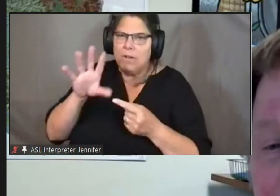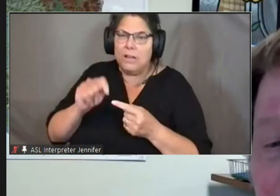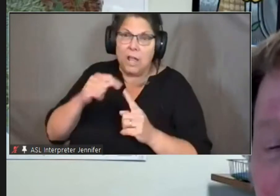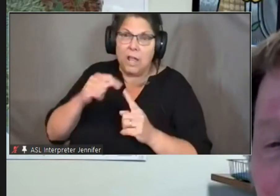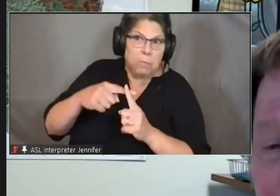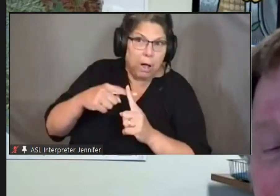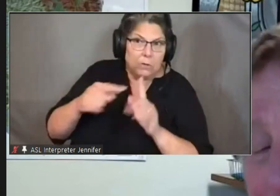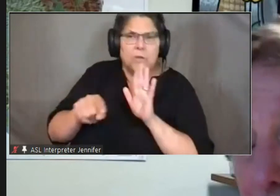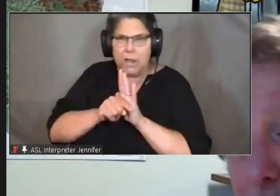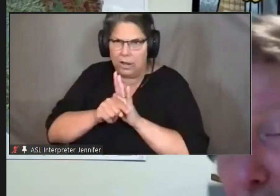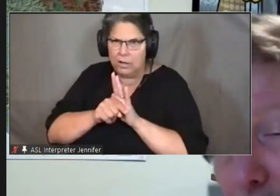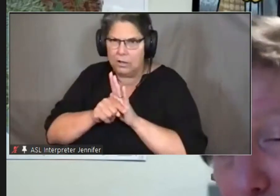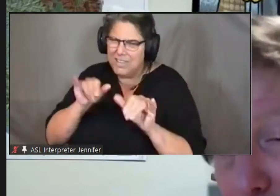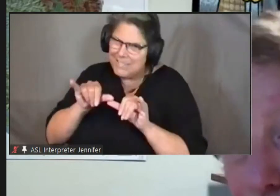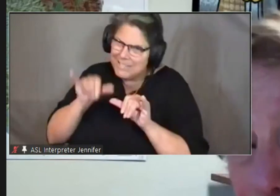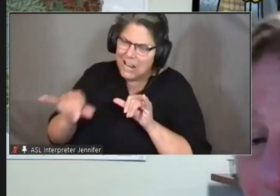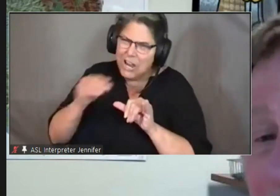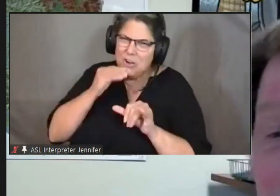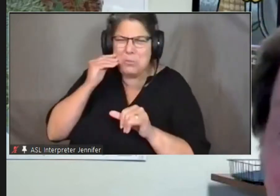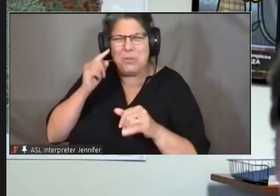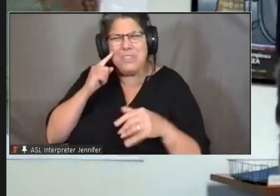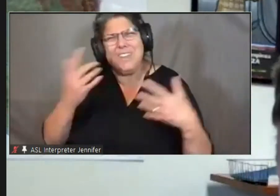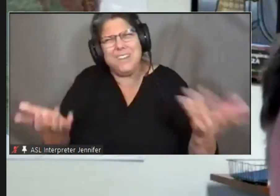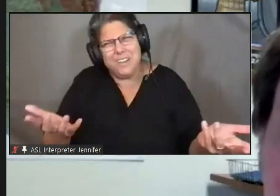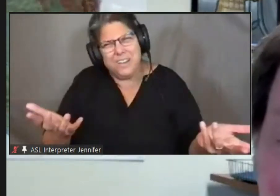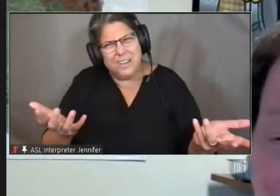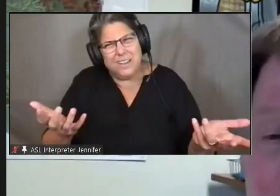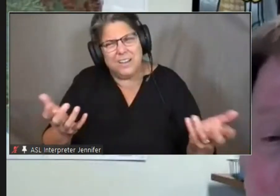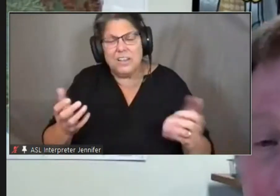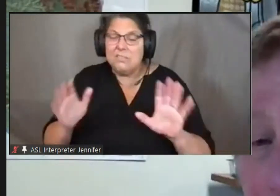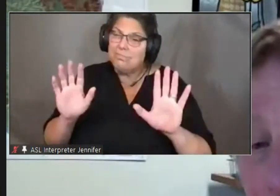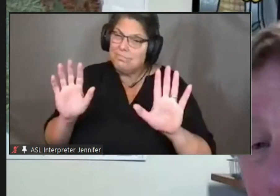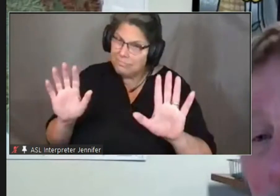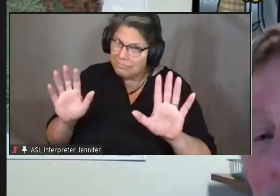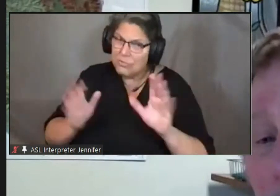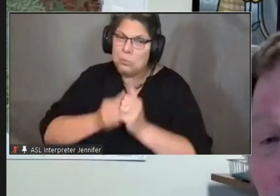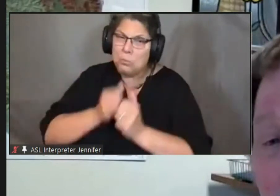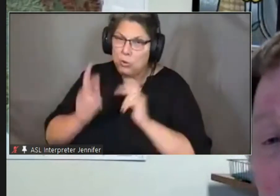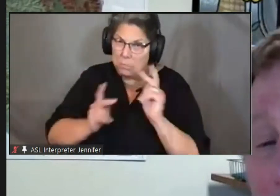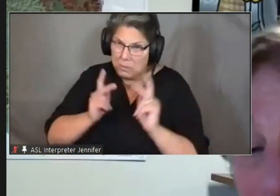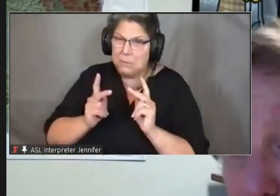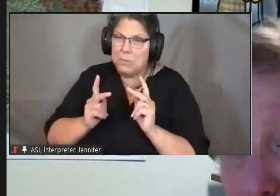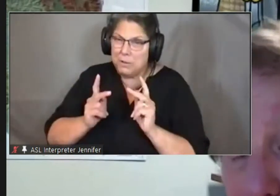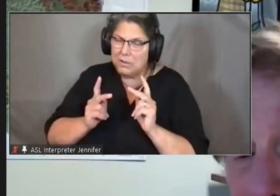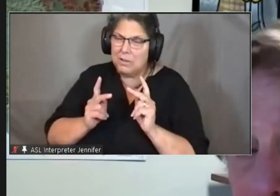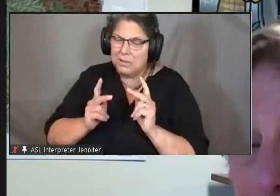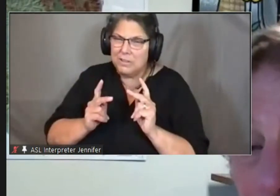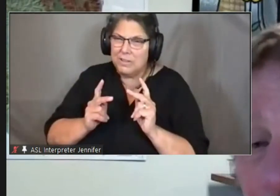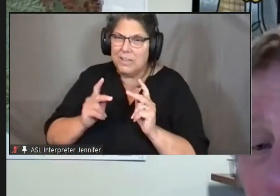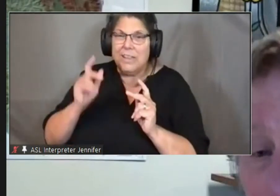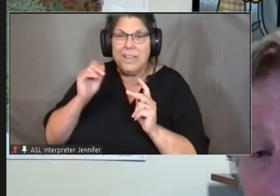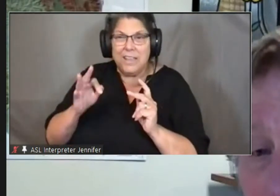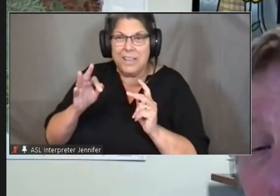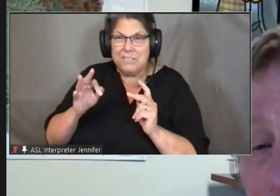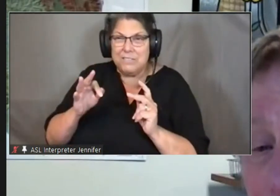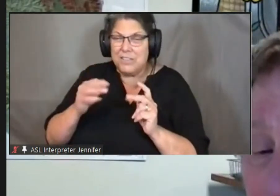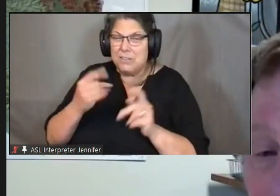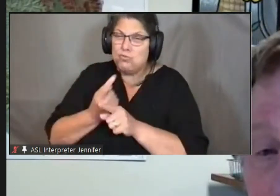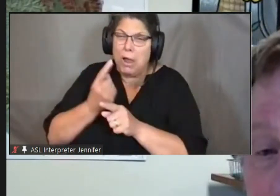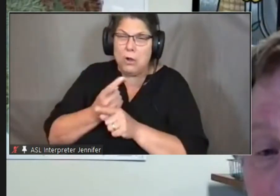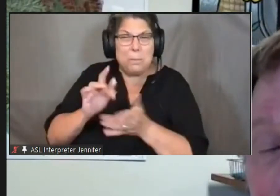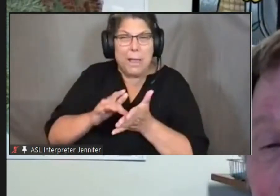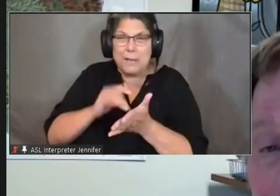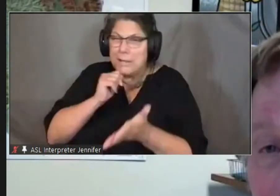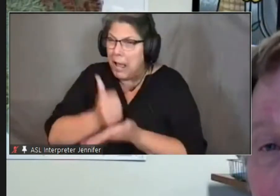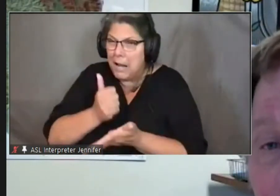know that seems like, oh my gosh, but most people will know, if their antihistamines aren't working or their